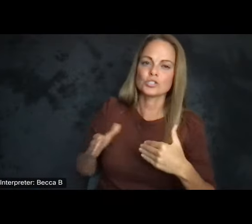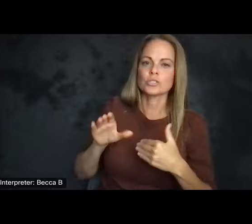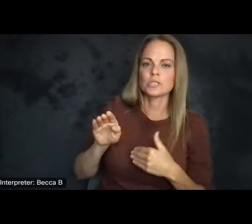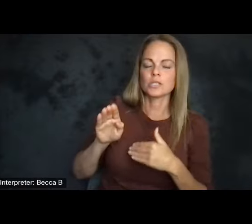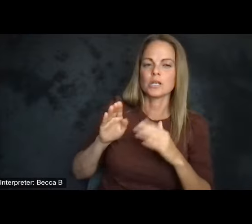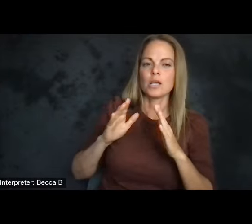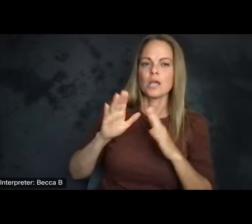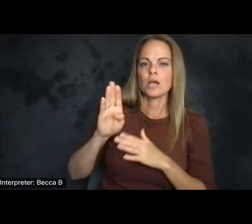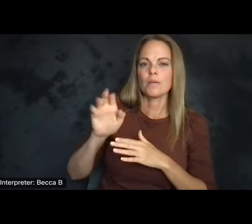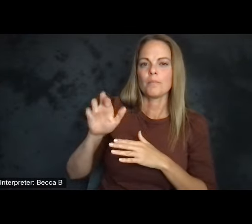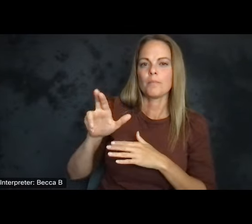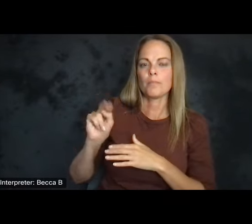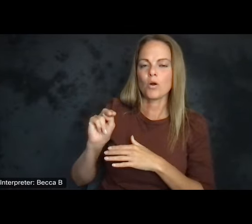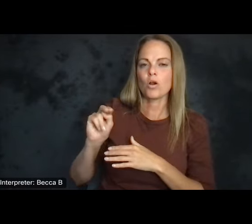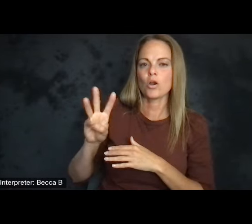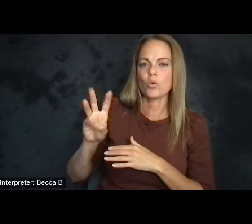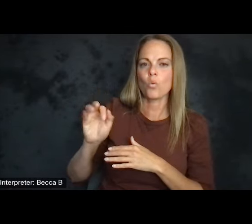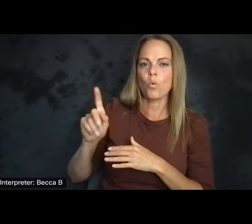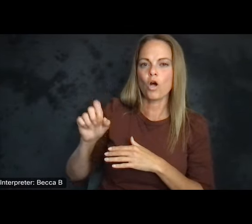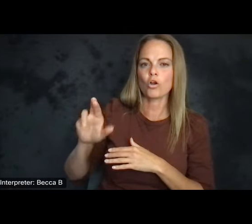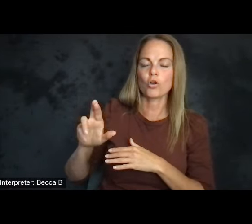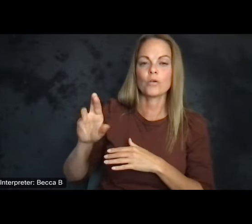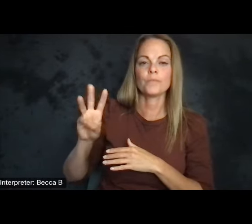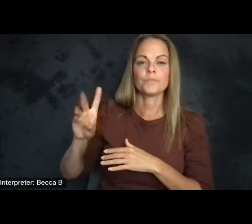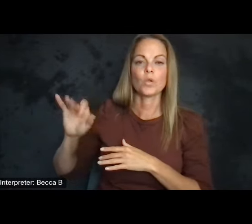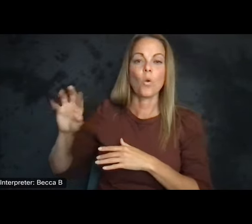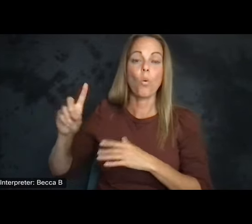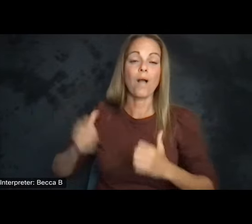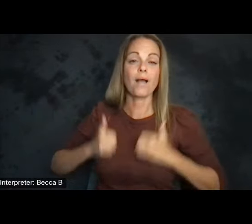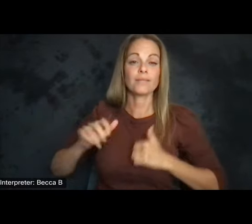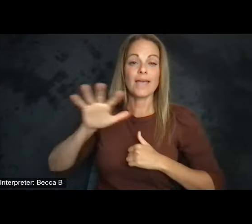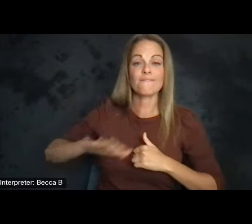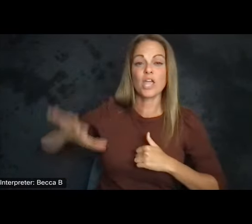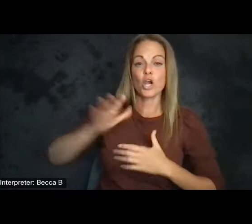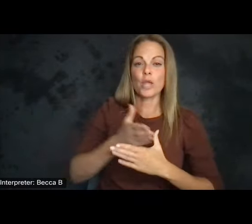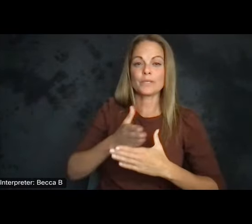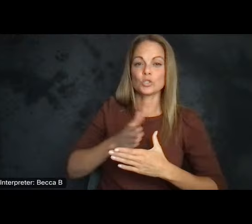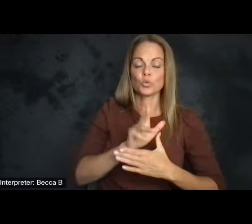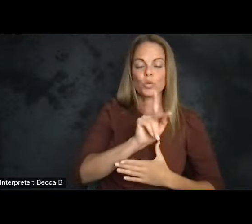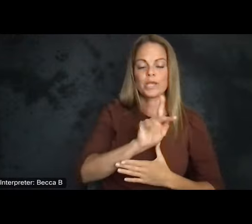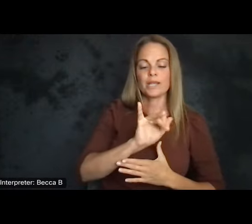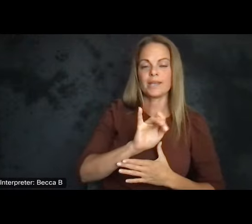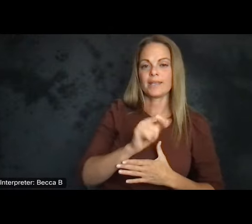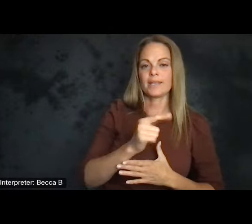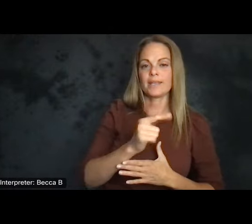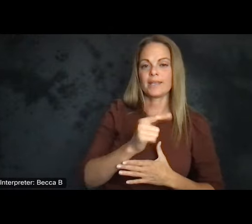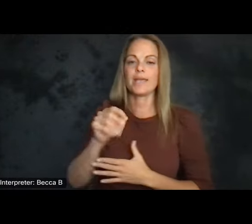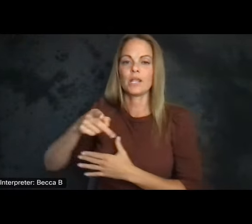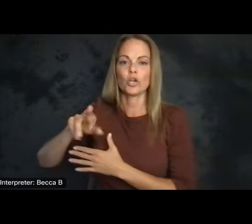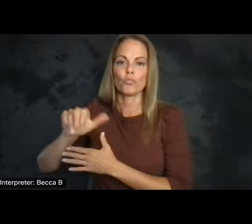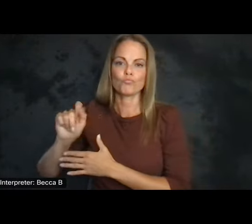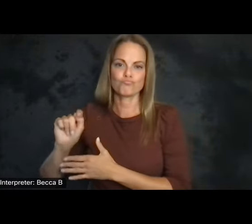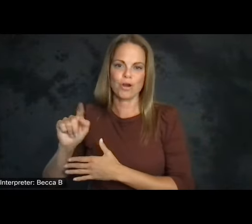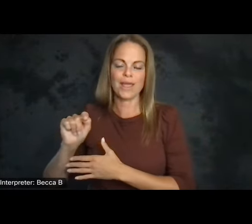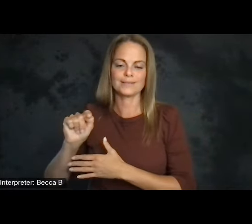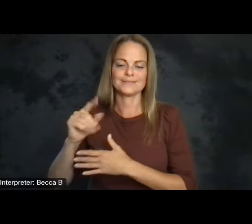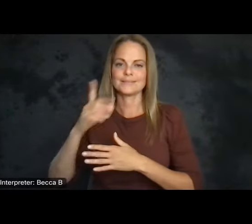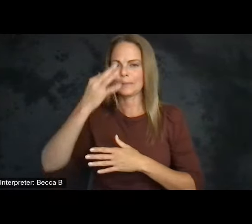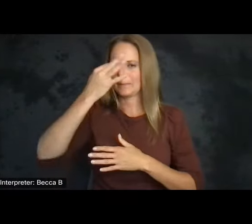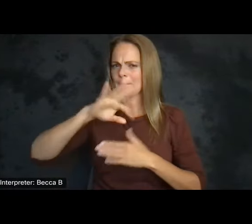which is down by Pratt, by Kingman and Pratt, in between there. So this is a property that is literally right across the